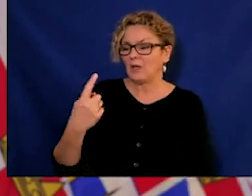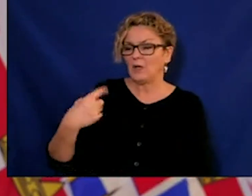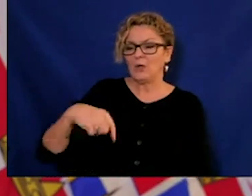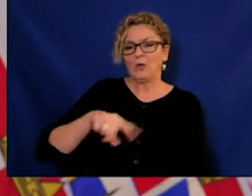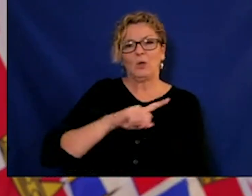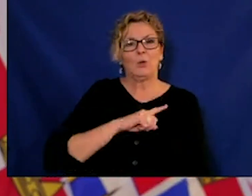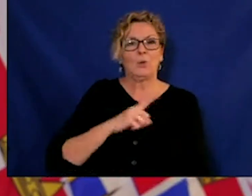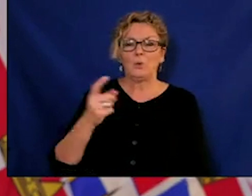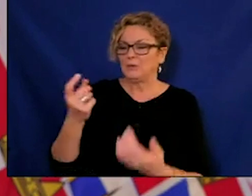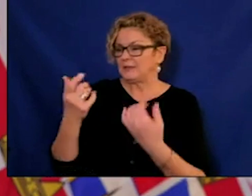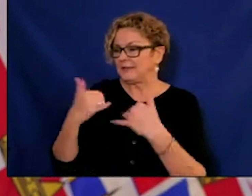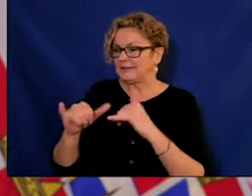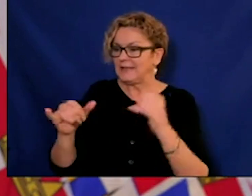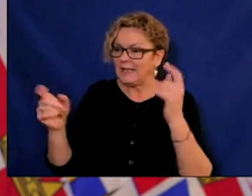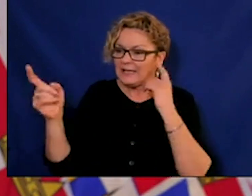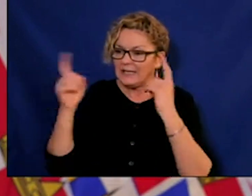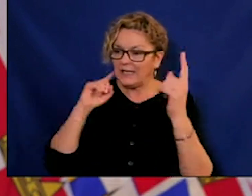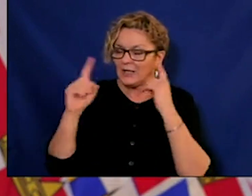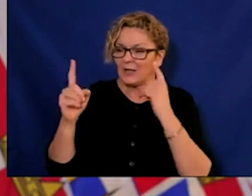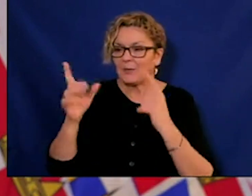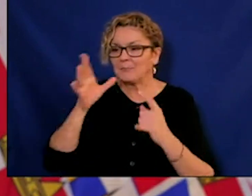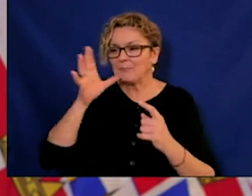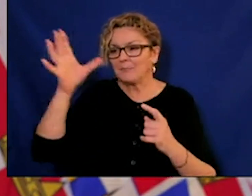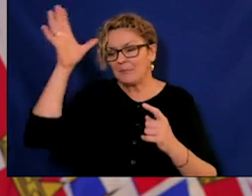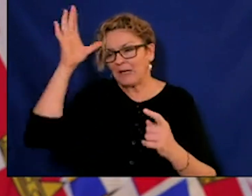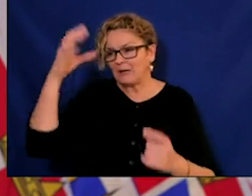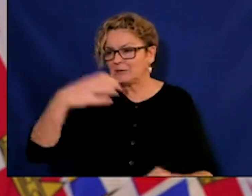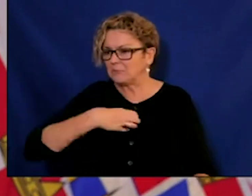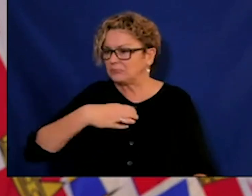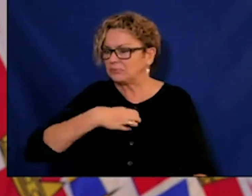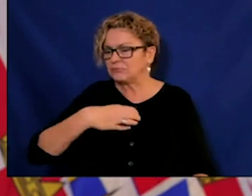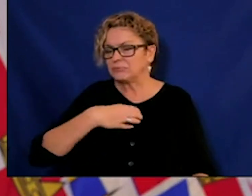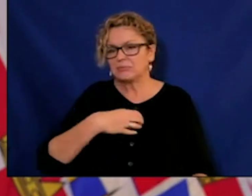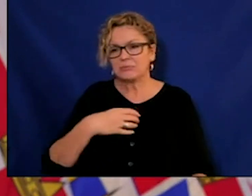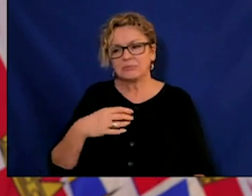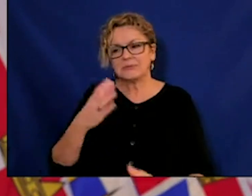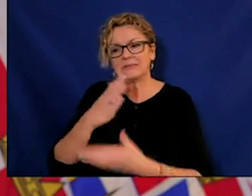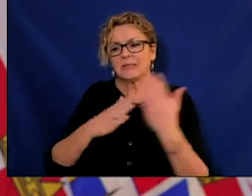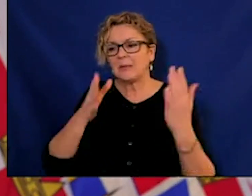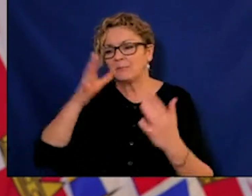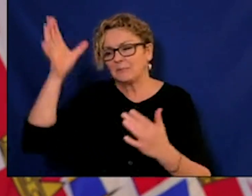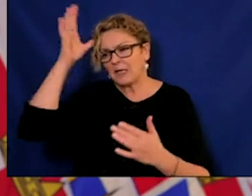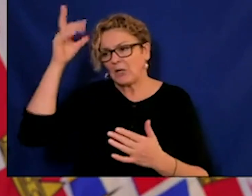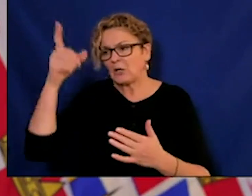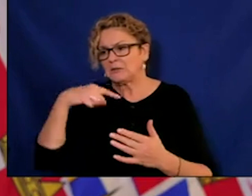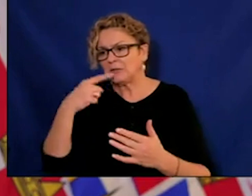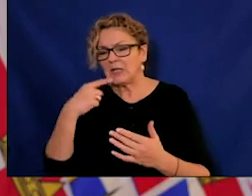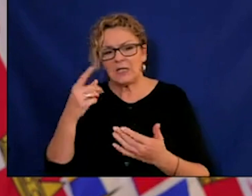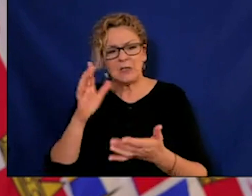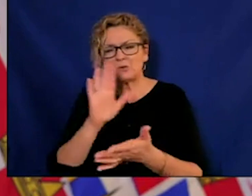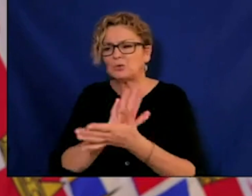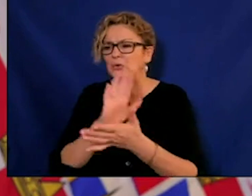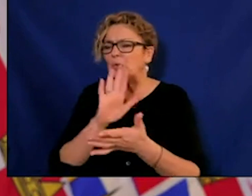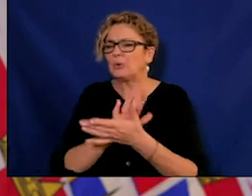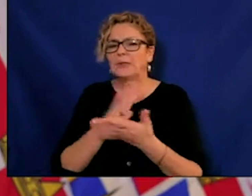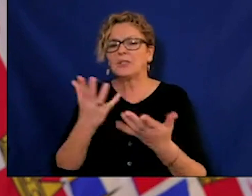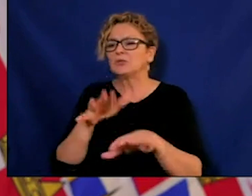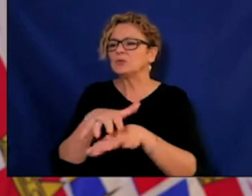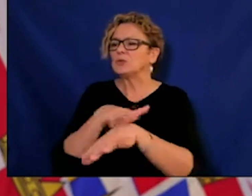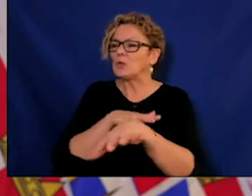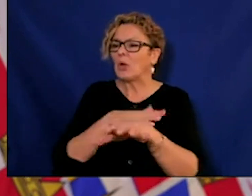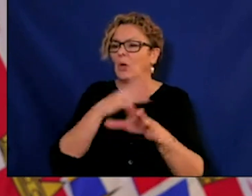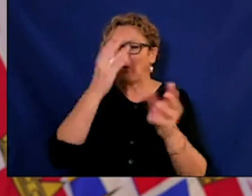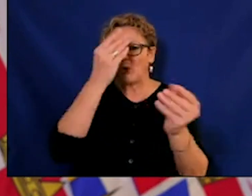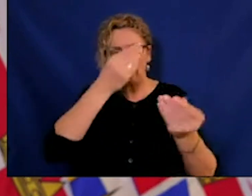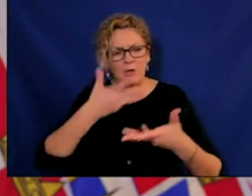to 7 days to find out that their child may have been exposed at school. And you mentioned last week that there are efforts being made now to try